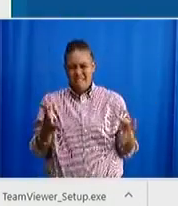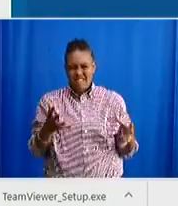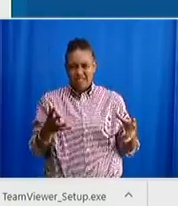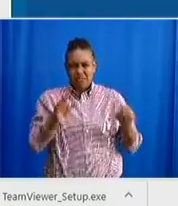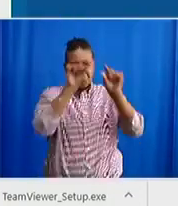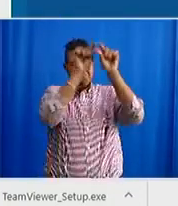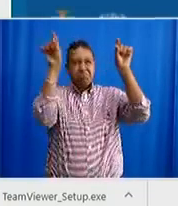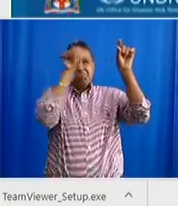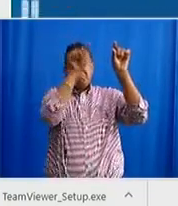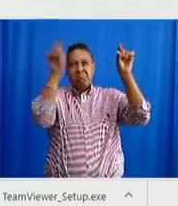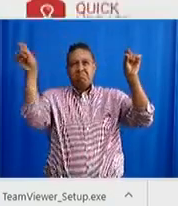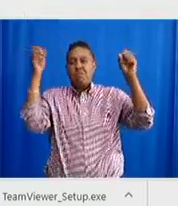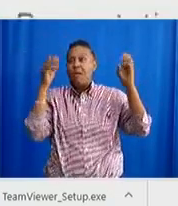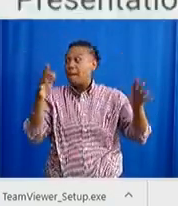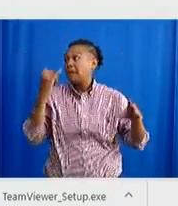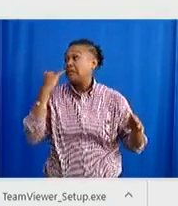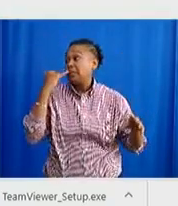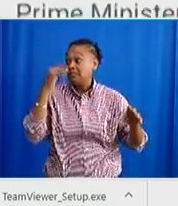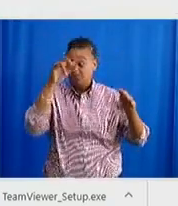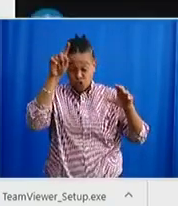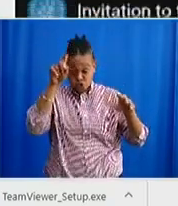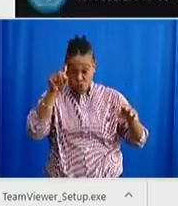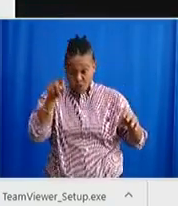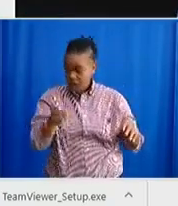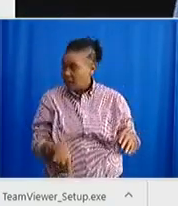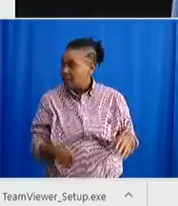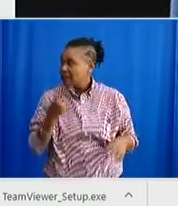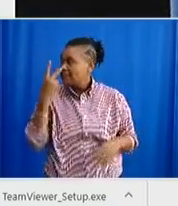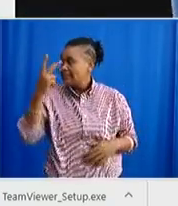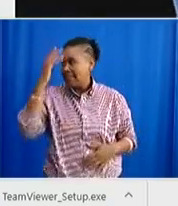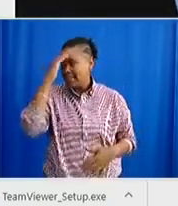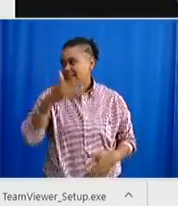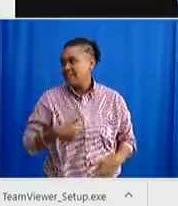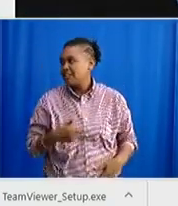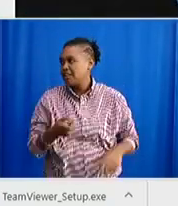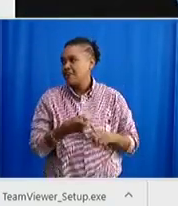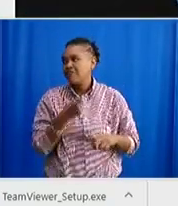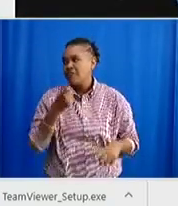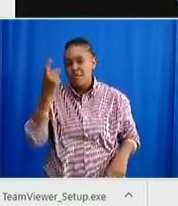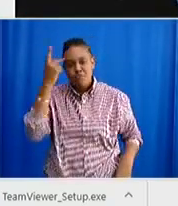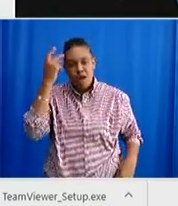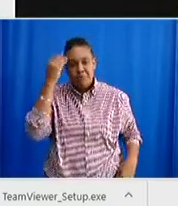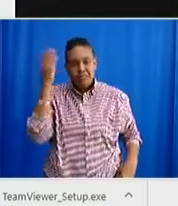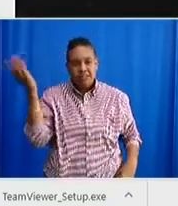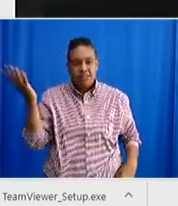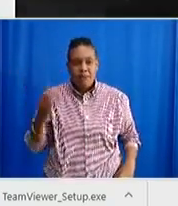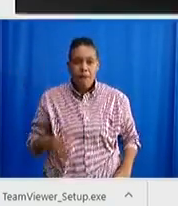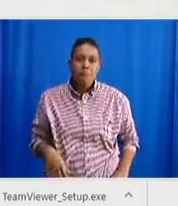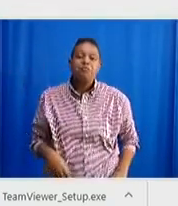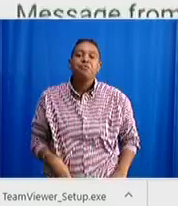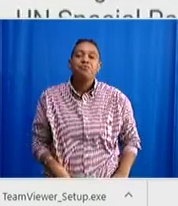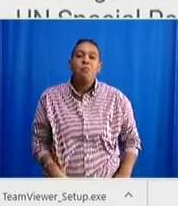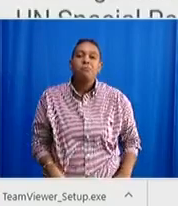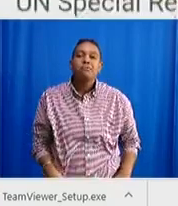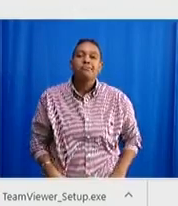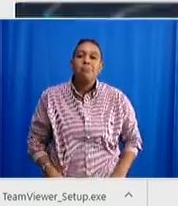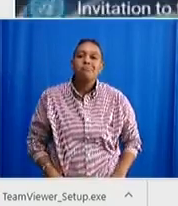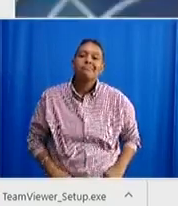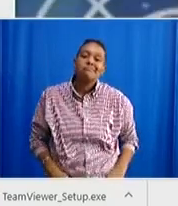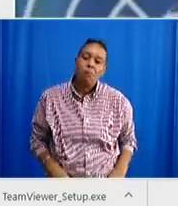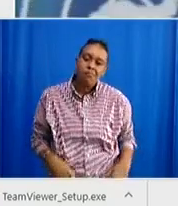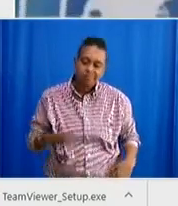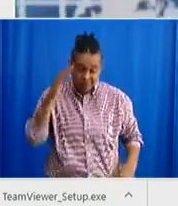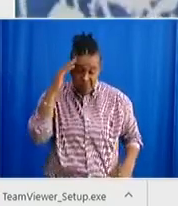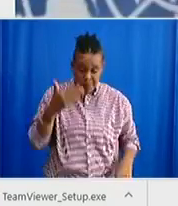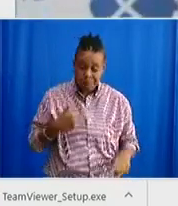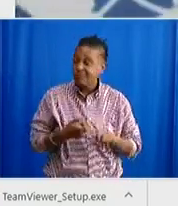we will see the invitation from the Most Honorable Prime Minister, the invitation from the Special